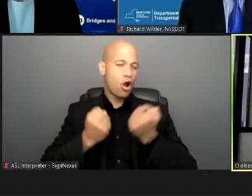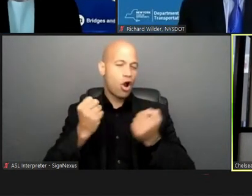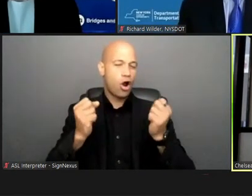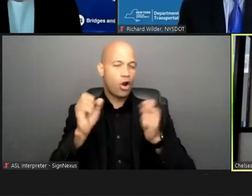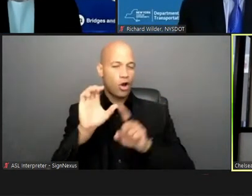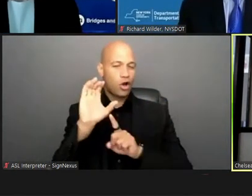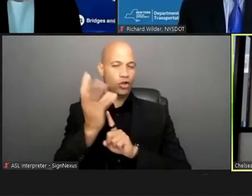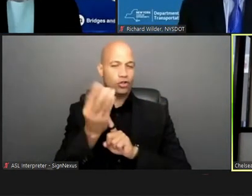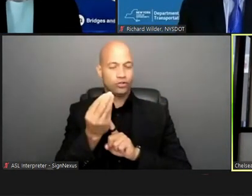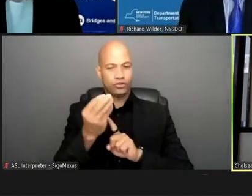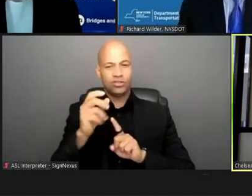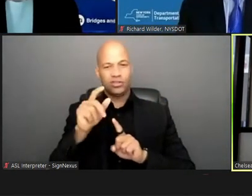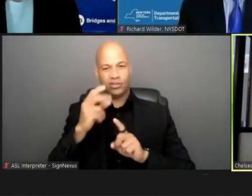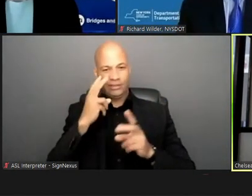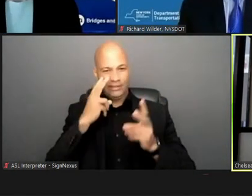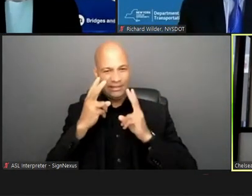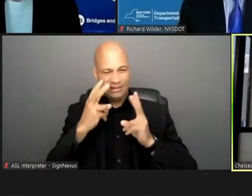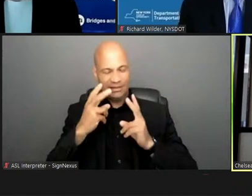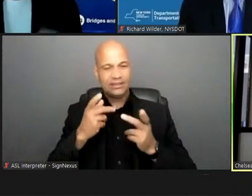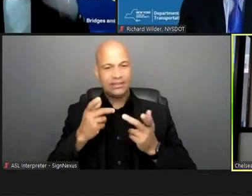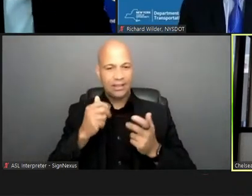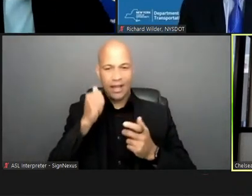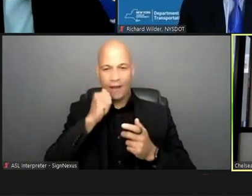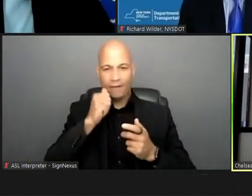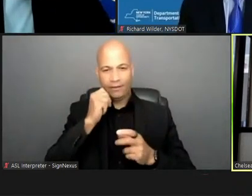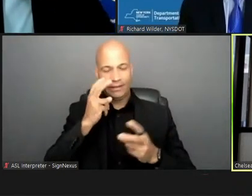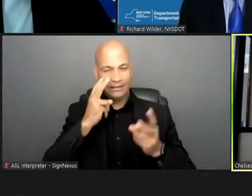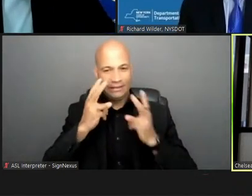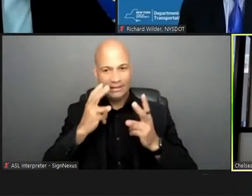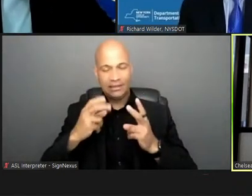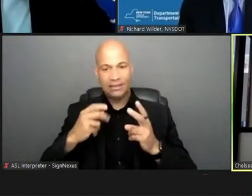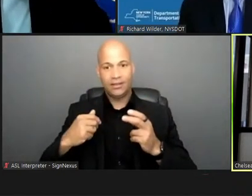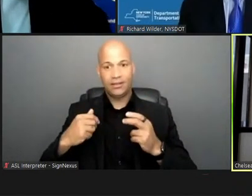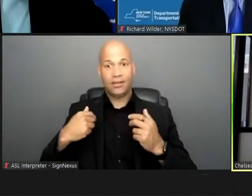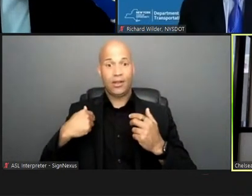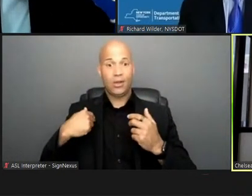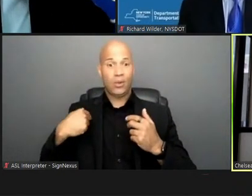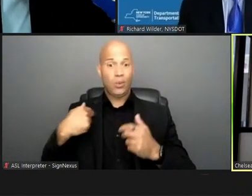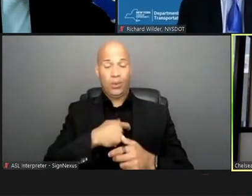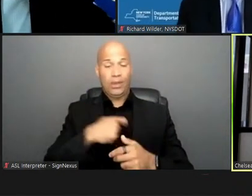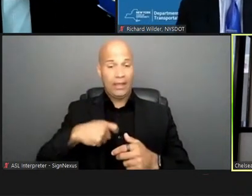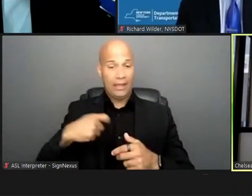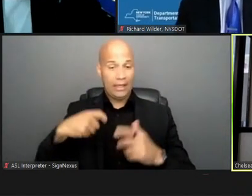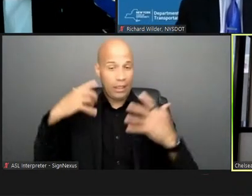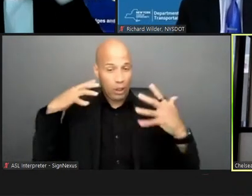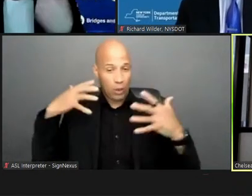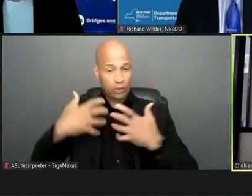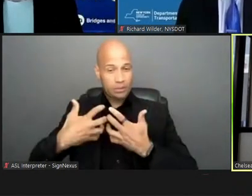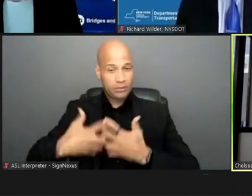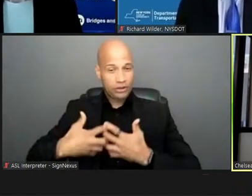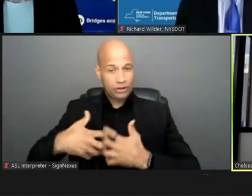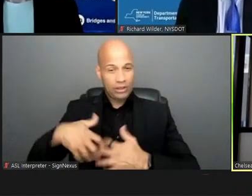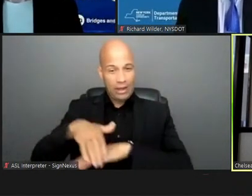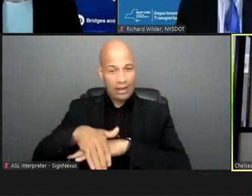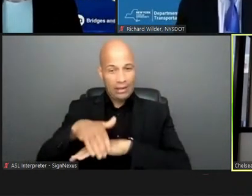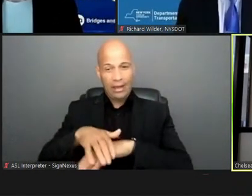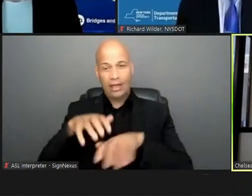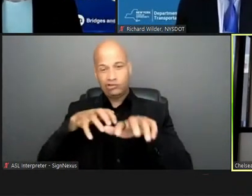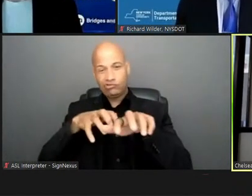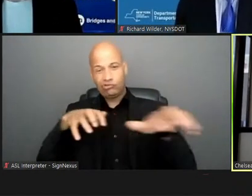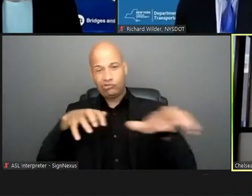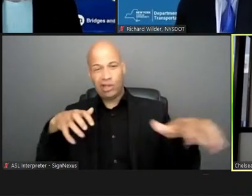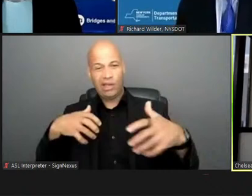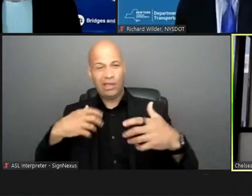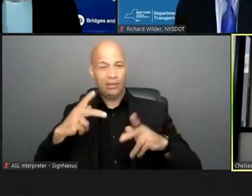safety and health my neighbors and I need noise machines to fight the engine sounds at night we witness gridlock and road rage